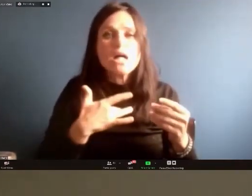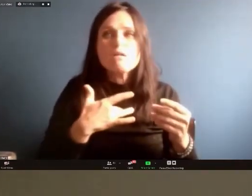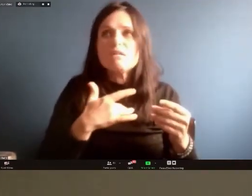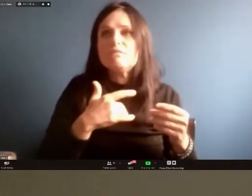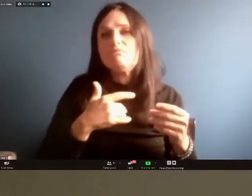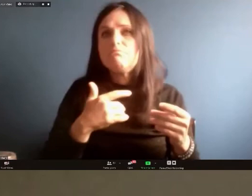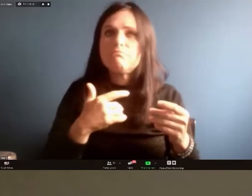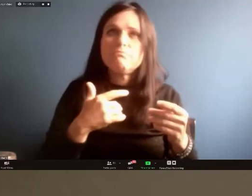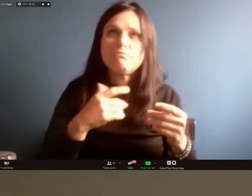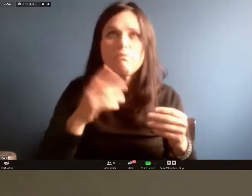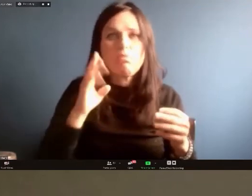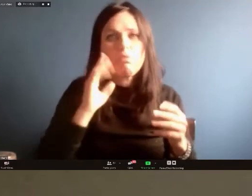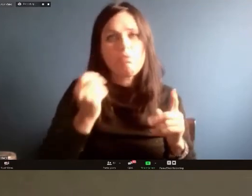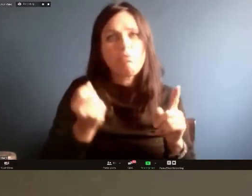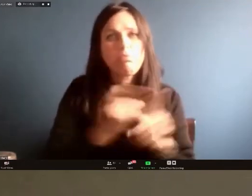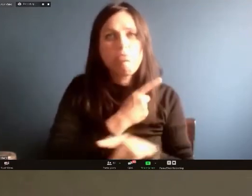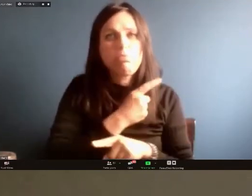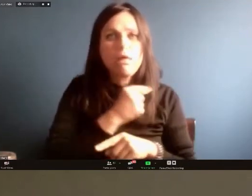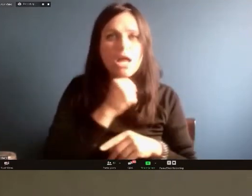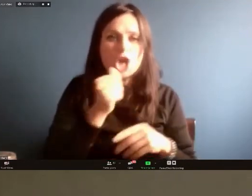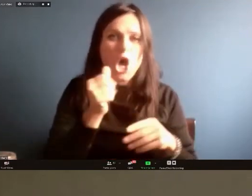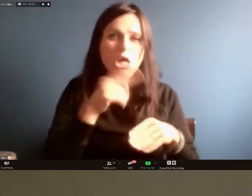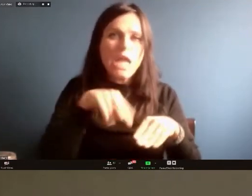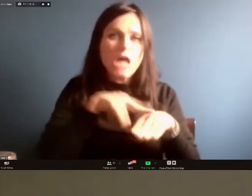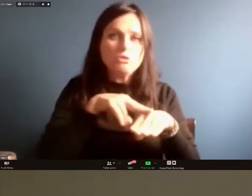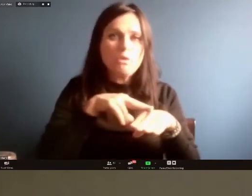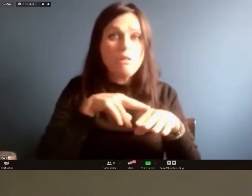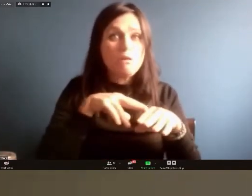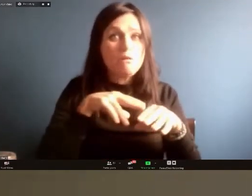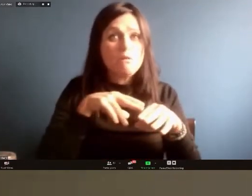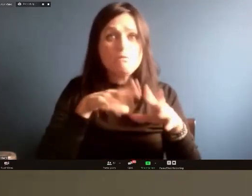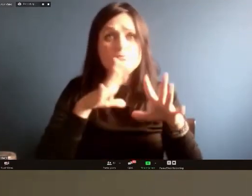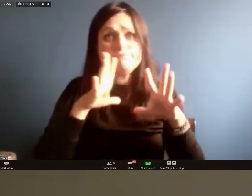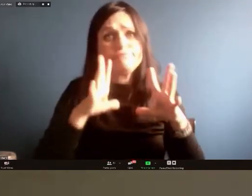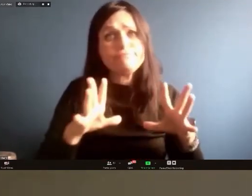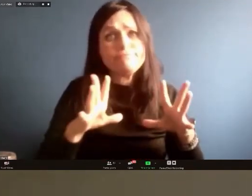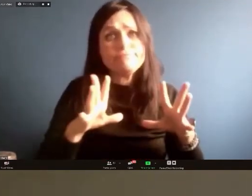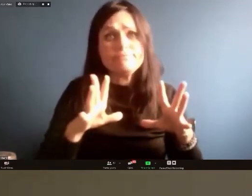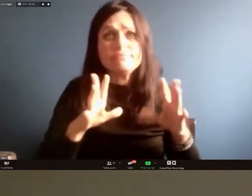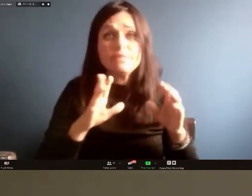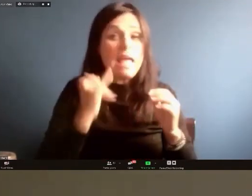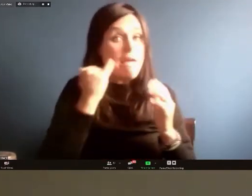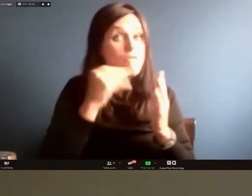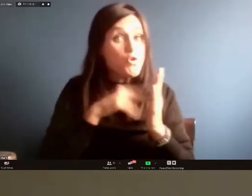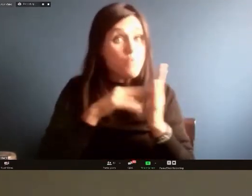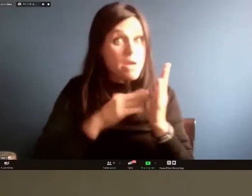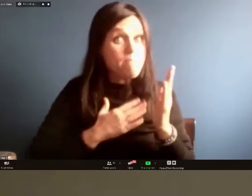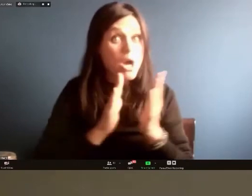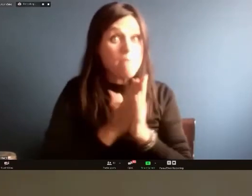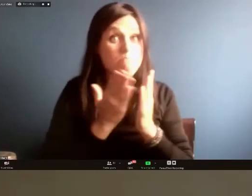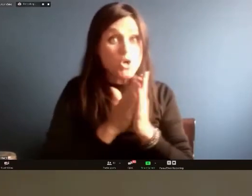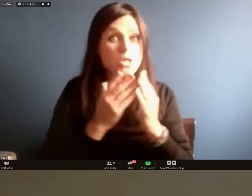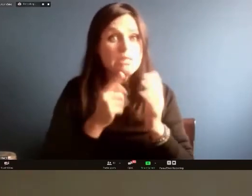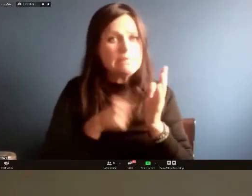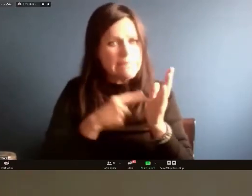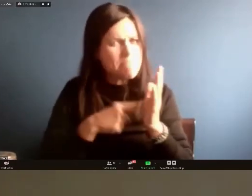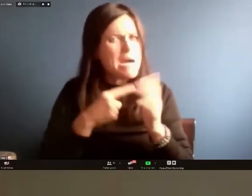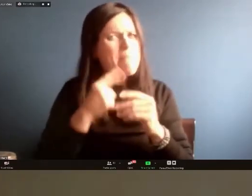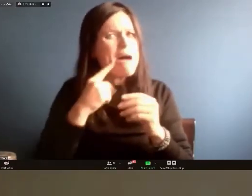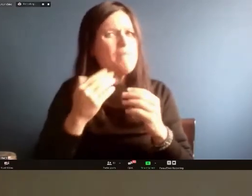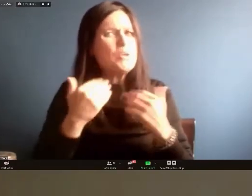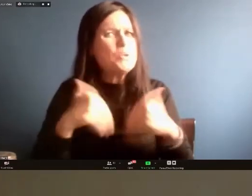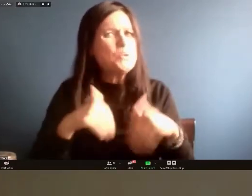like it should happen. And I absolutely, anybody who's read my books, I deal with dark subjects, but